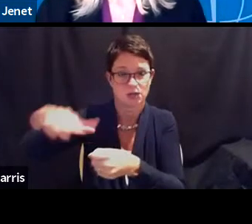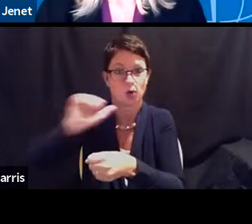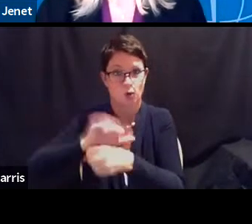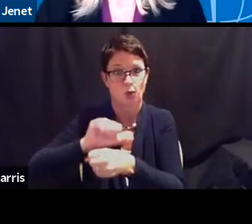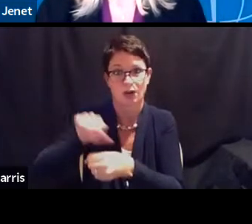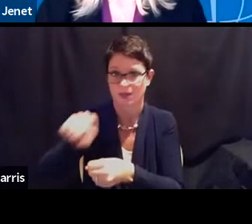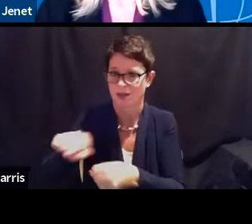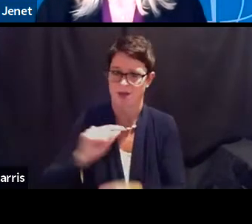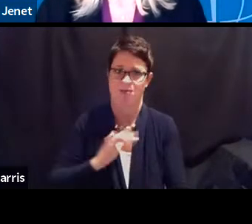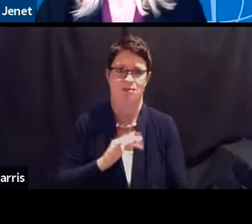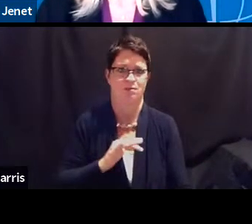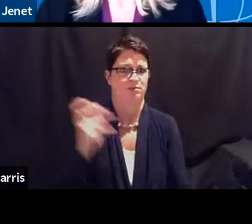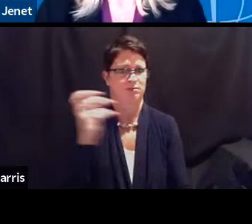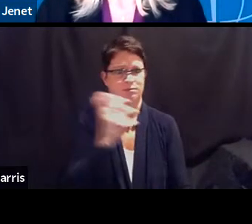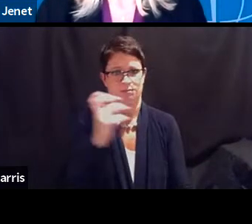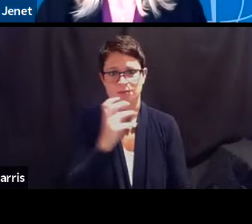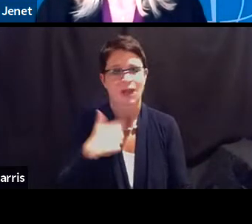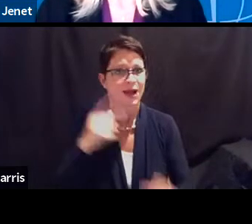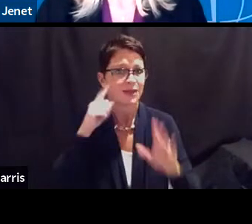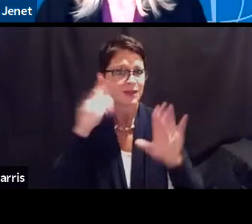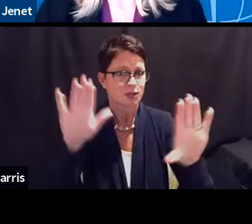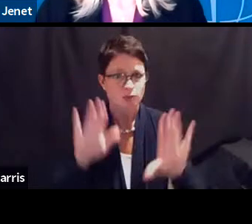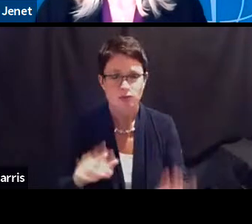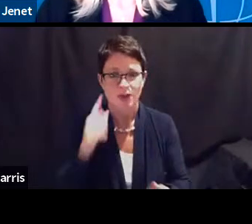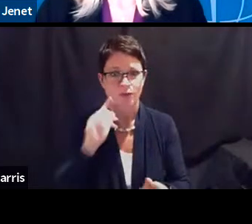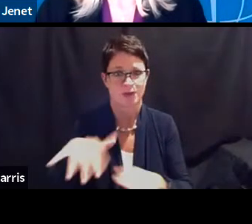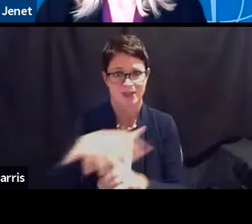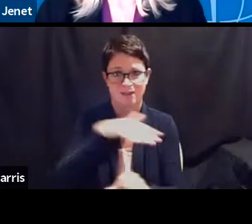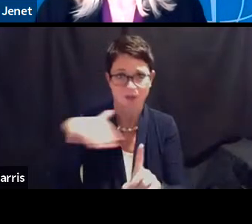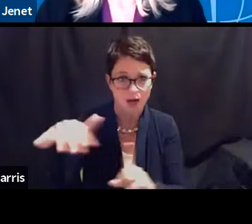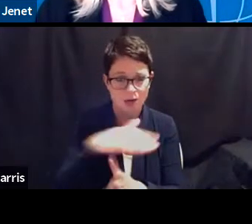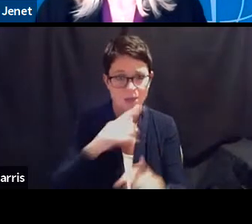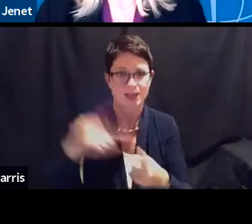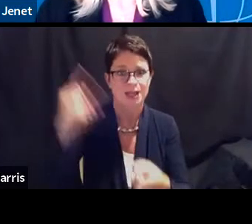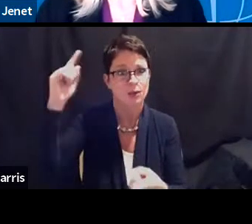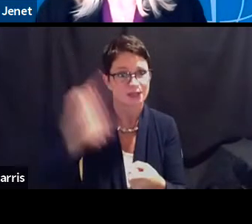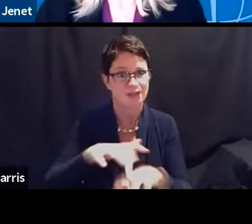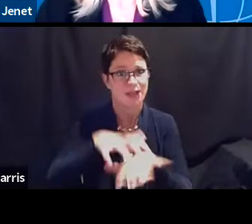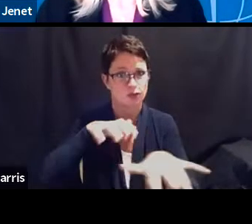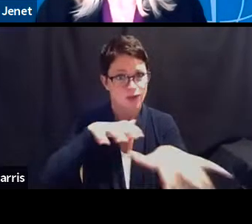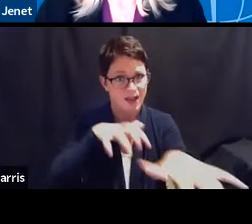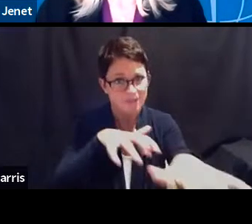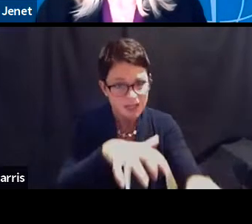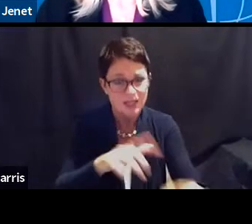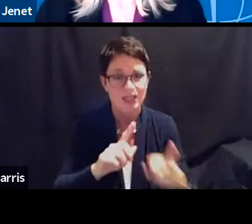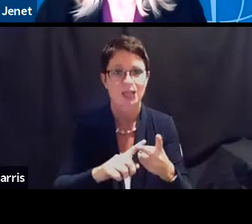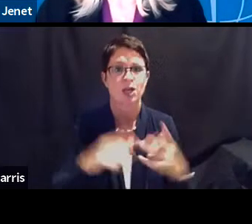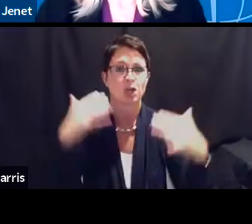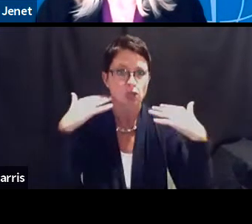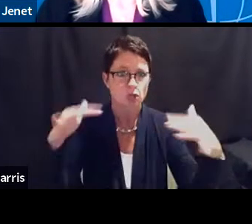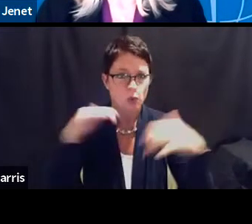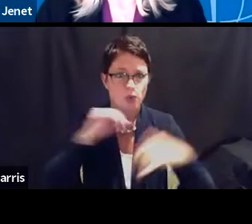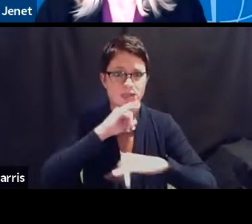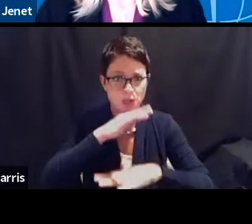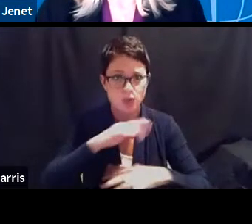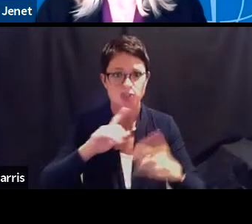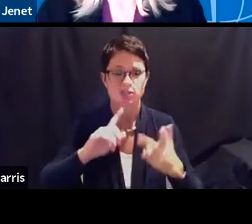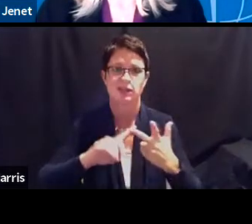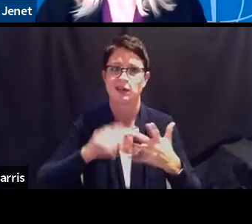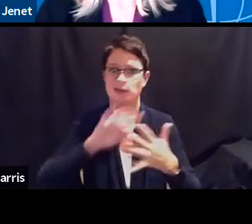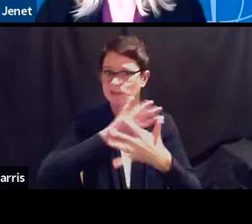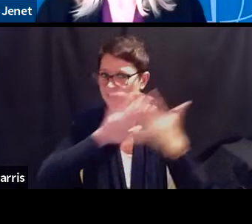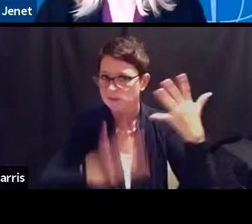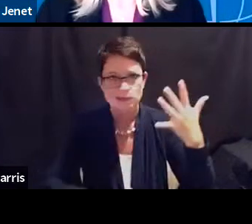I think it's good for the environment. It will alleviate traffic, noise pollution, and